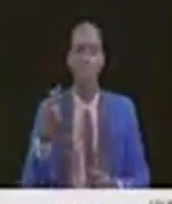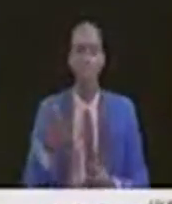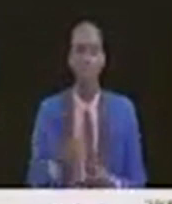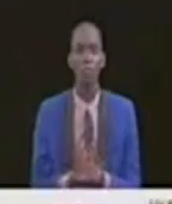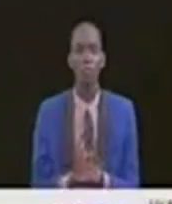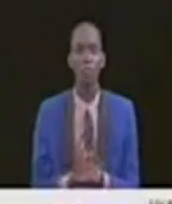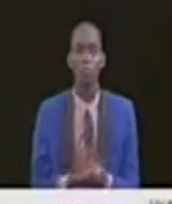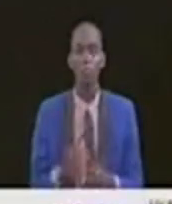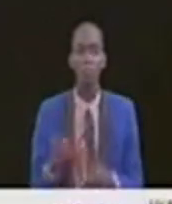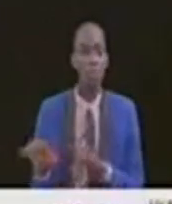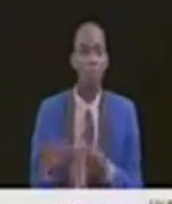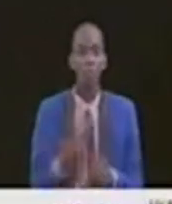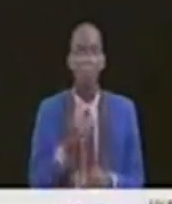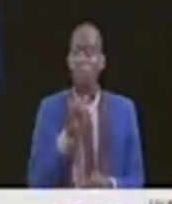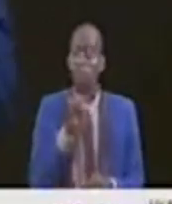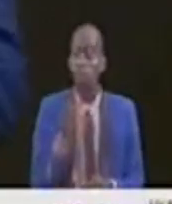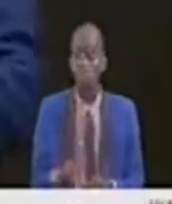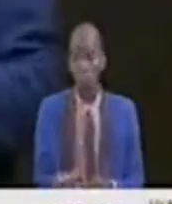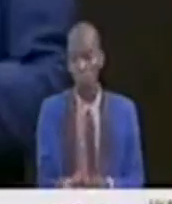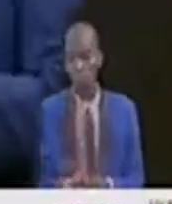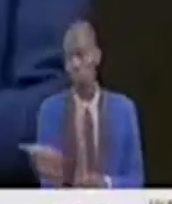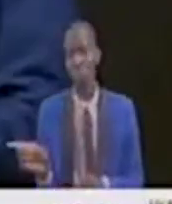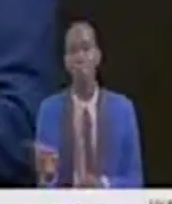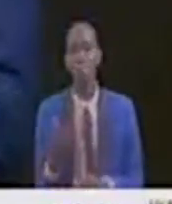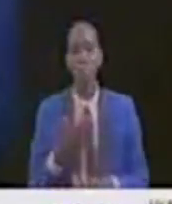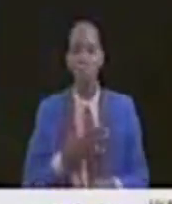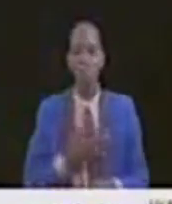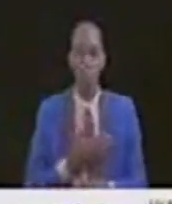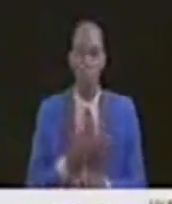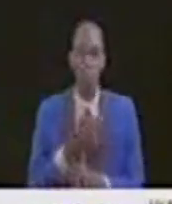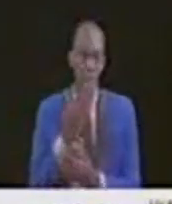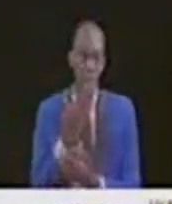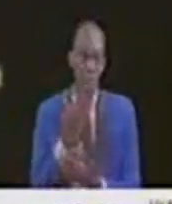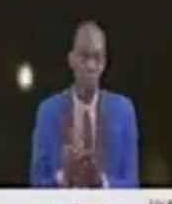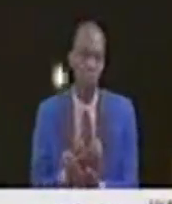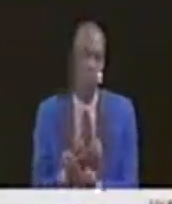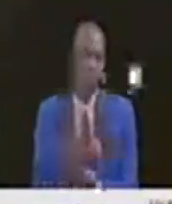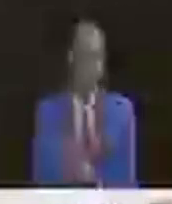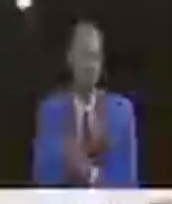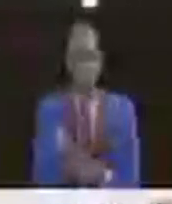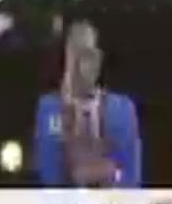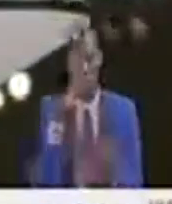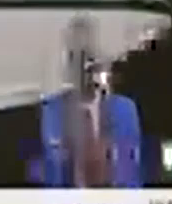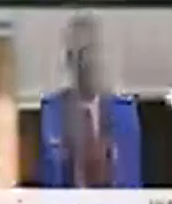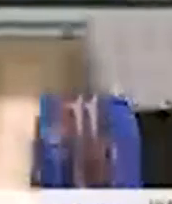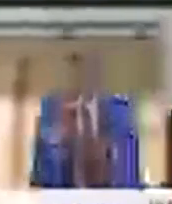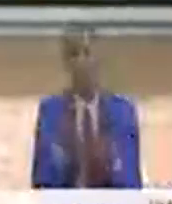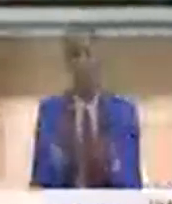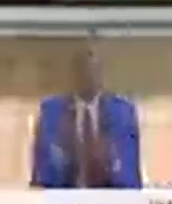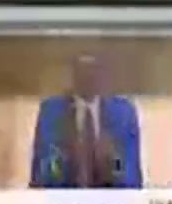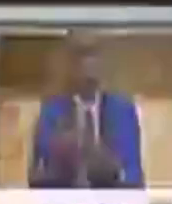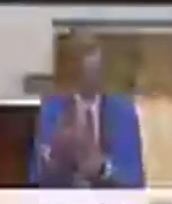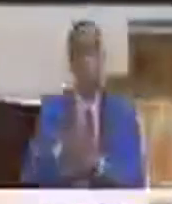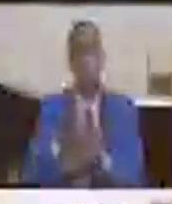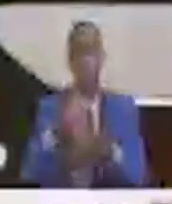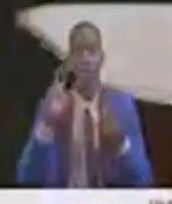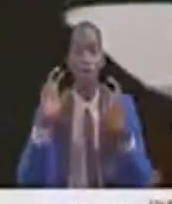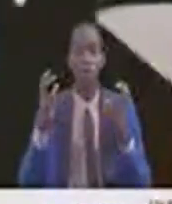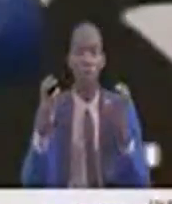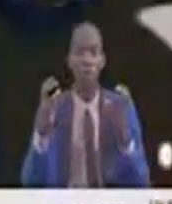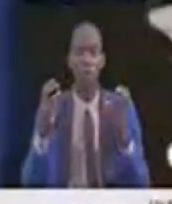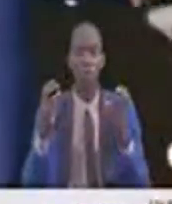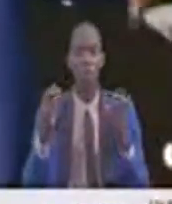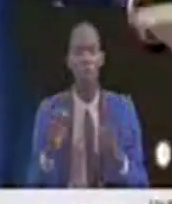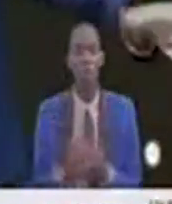says, do not err, my beloved brethren. Tonight, we're looking at the study under